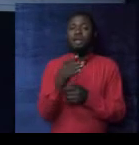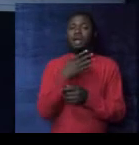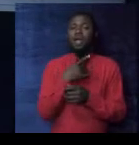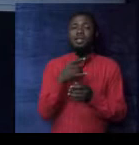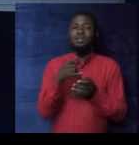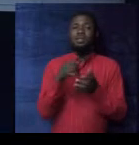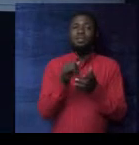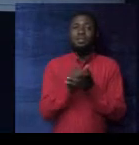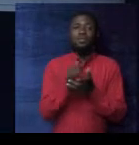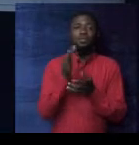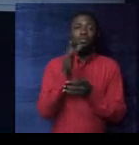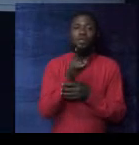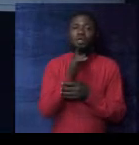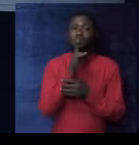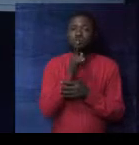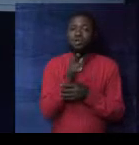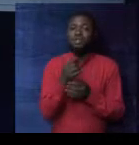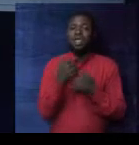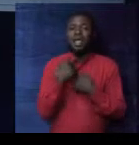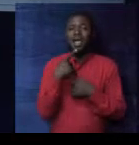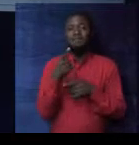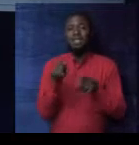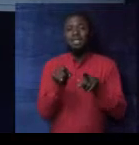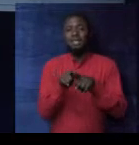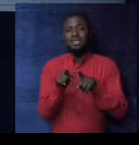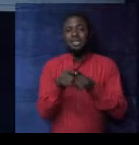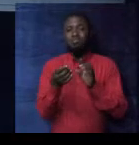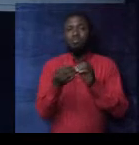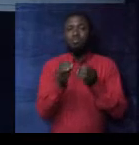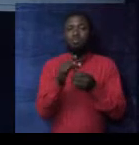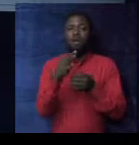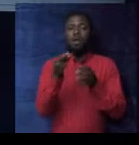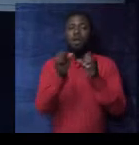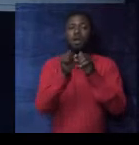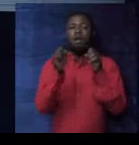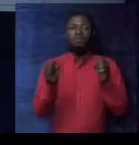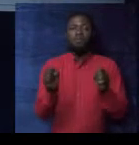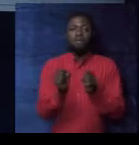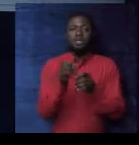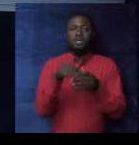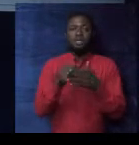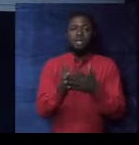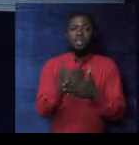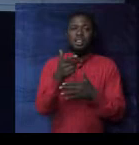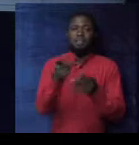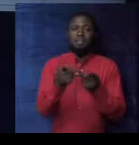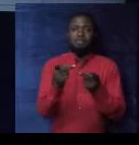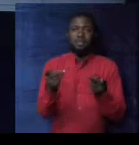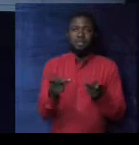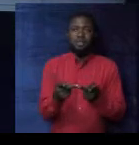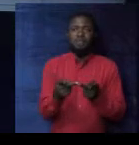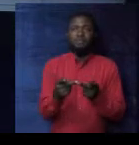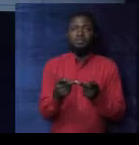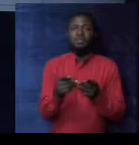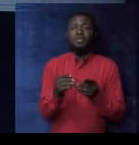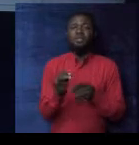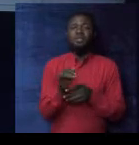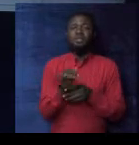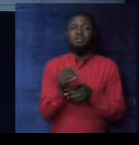And the 1 that is here will not be the same, will not have the same number of squares as the 1 that is in the next place, as you will